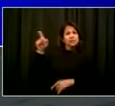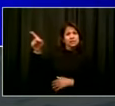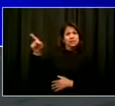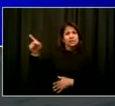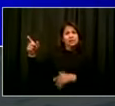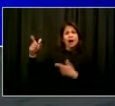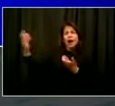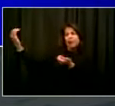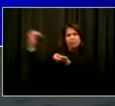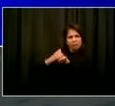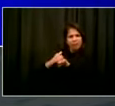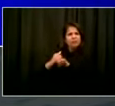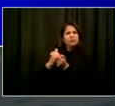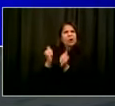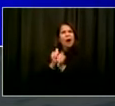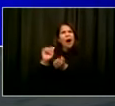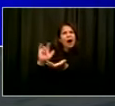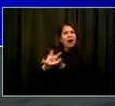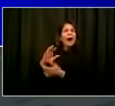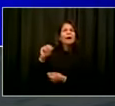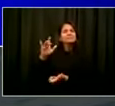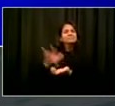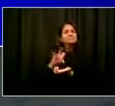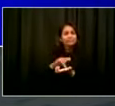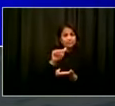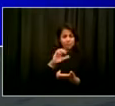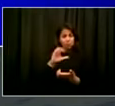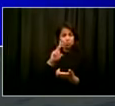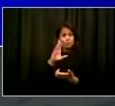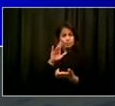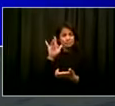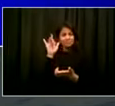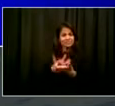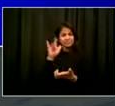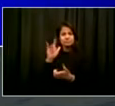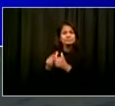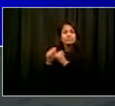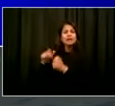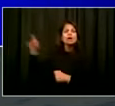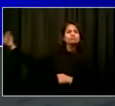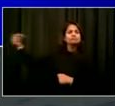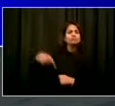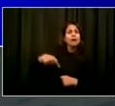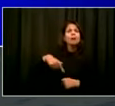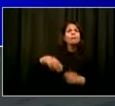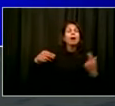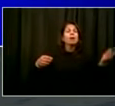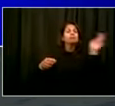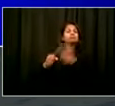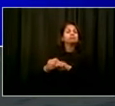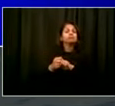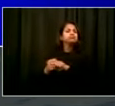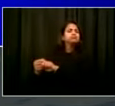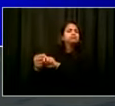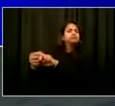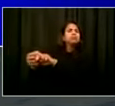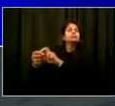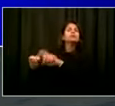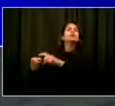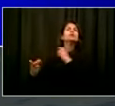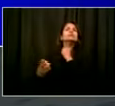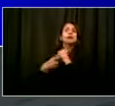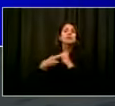Curb app and use the code VOTEEARLY from October 24th through November 1st. Today, we're announcing a